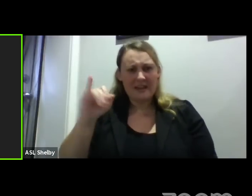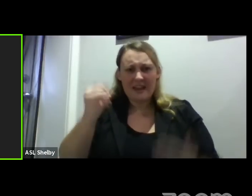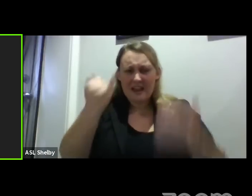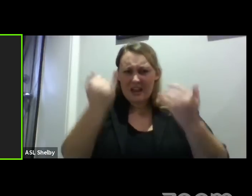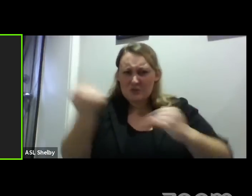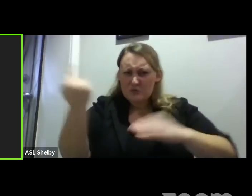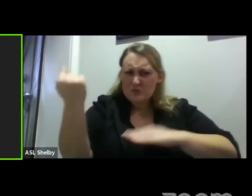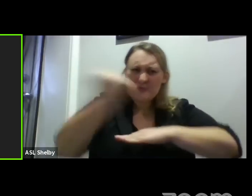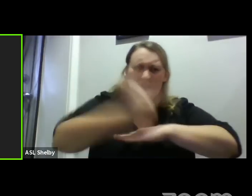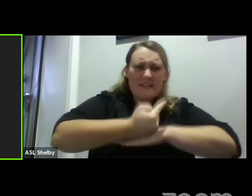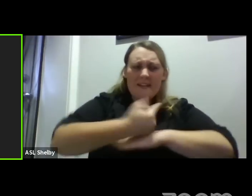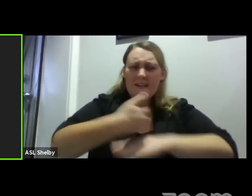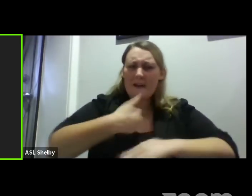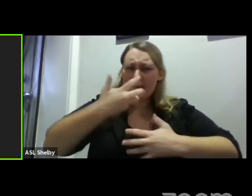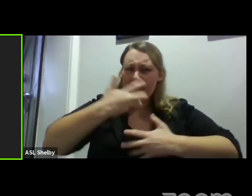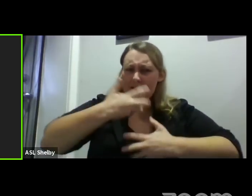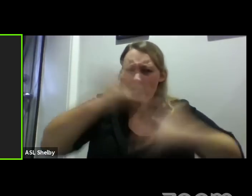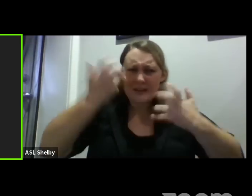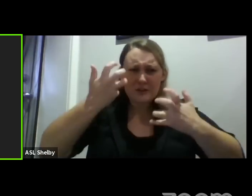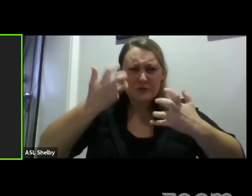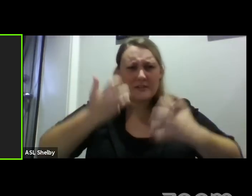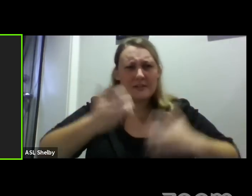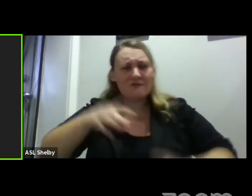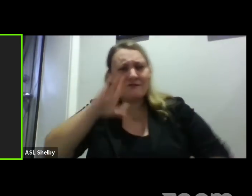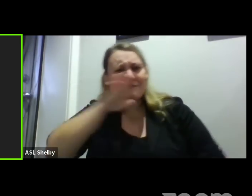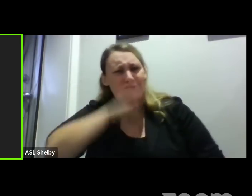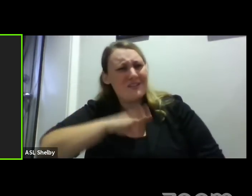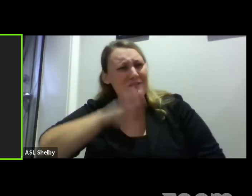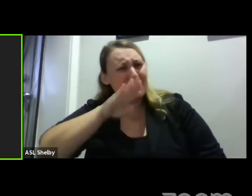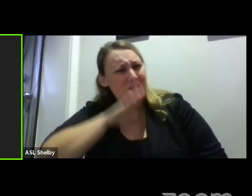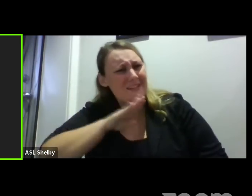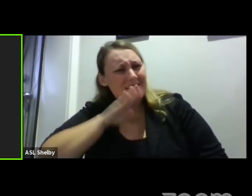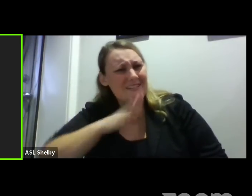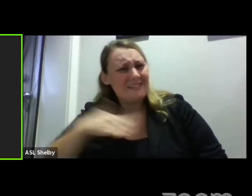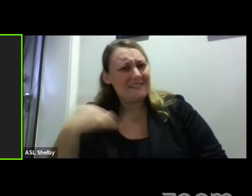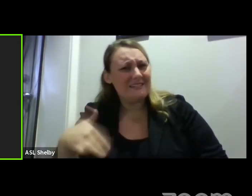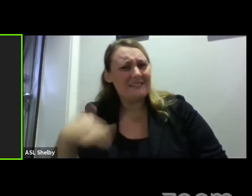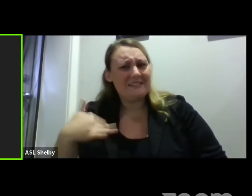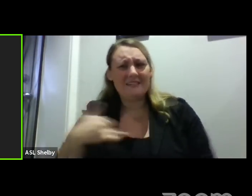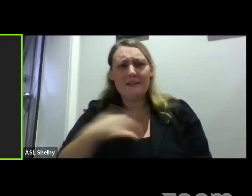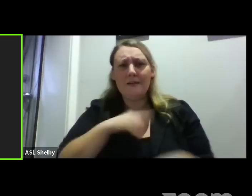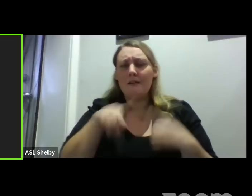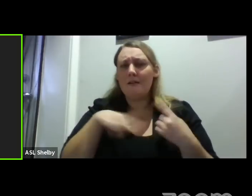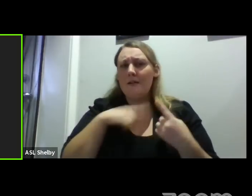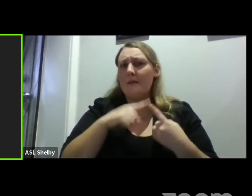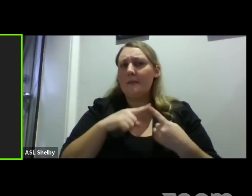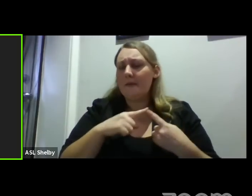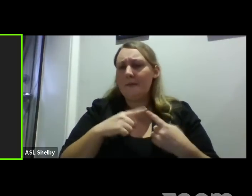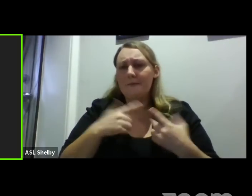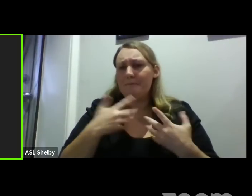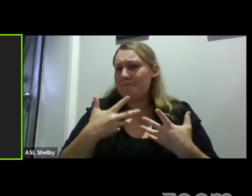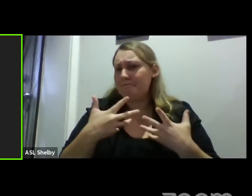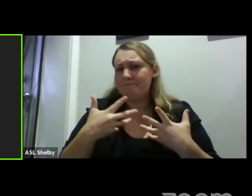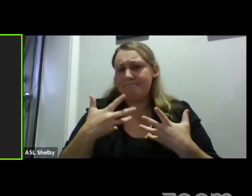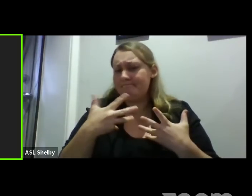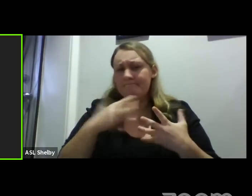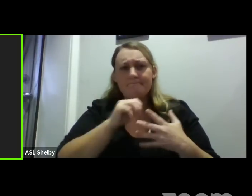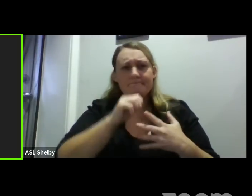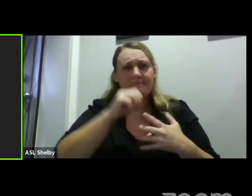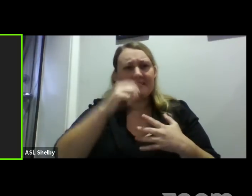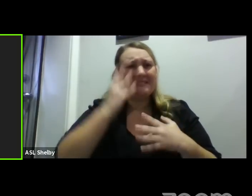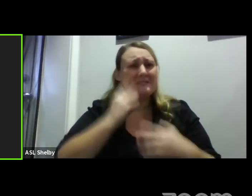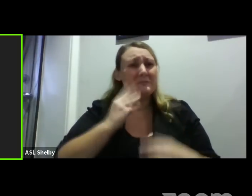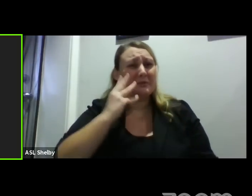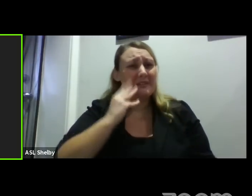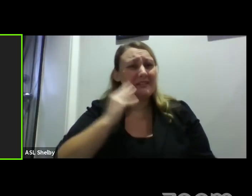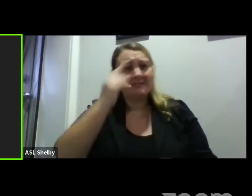and frustrated about the trauma that the Black and brown transgender